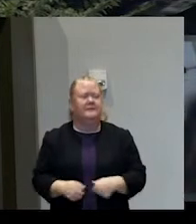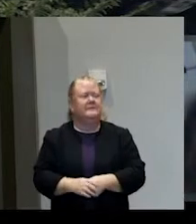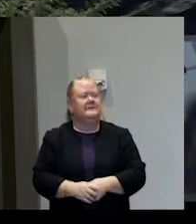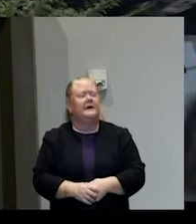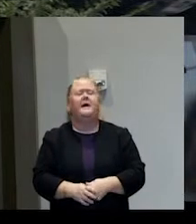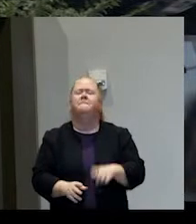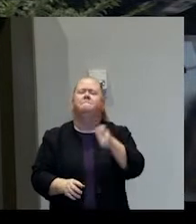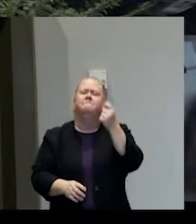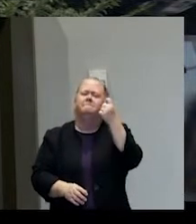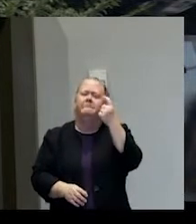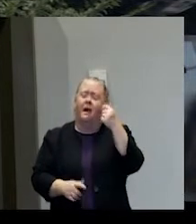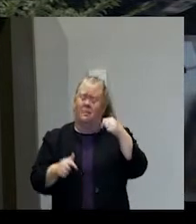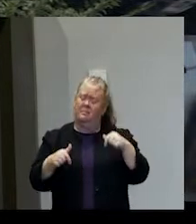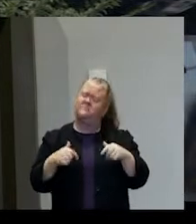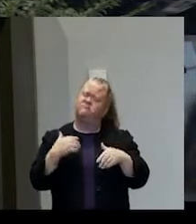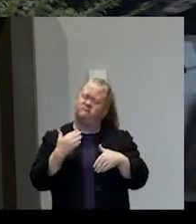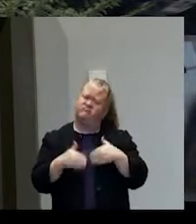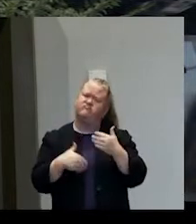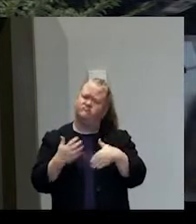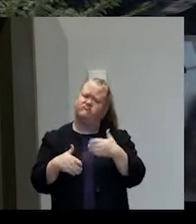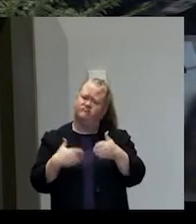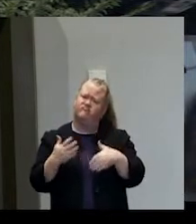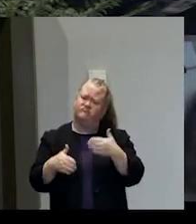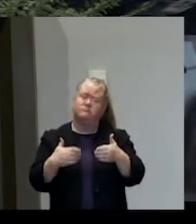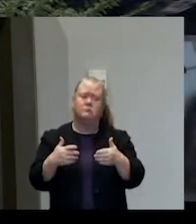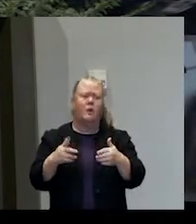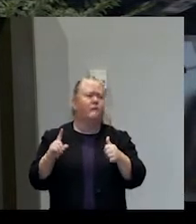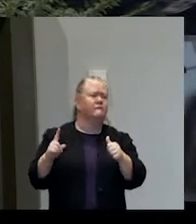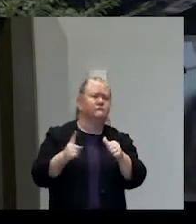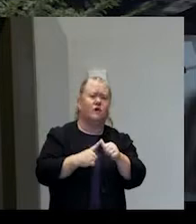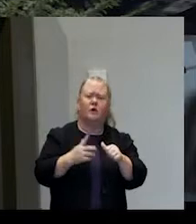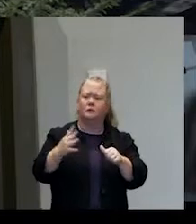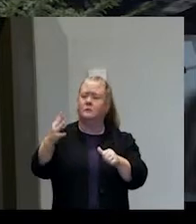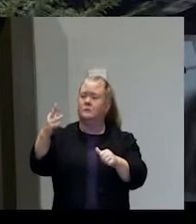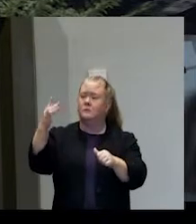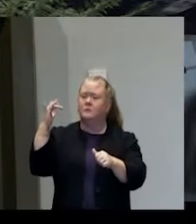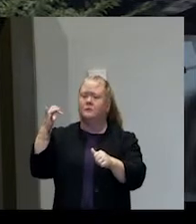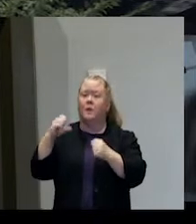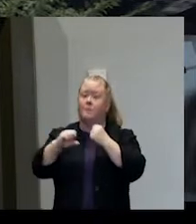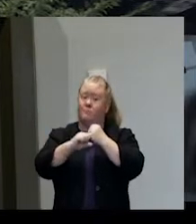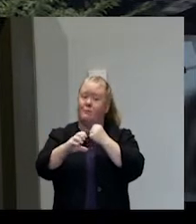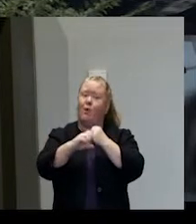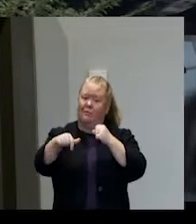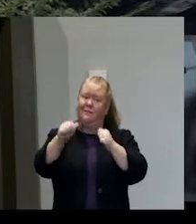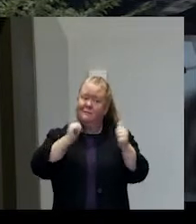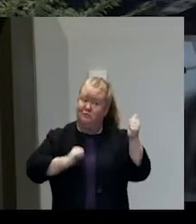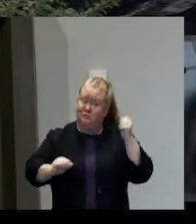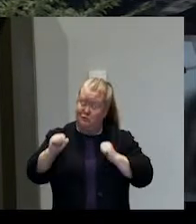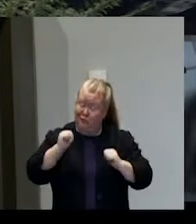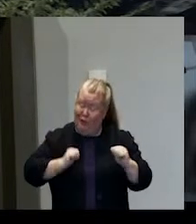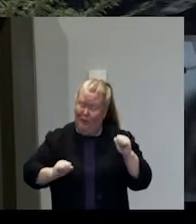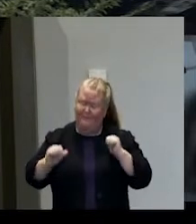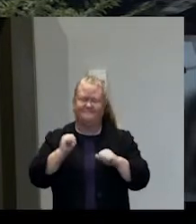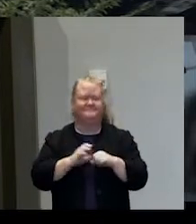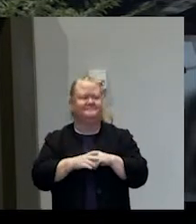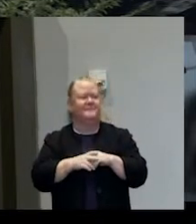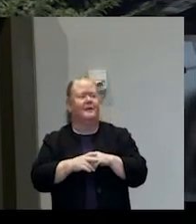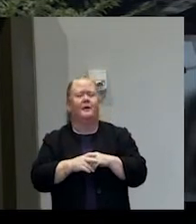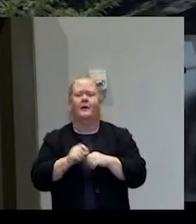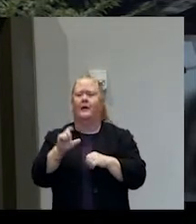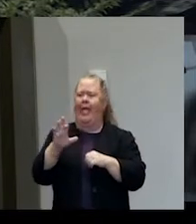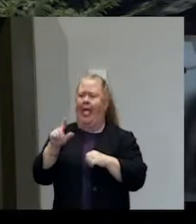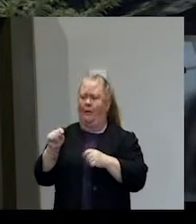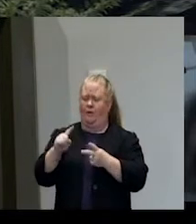But after doing this for a bit, and doing this especially when we first started doing, promoting the show, and you and Albert and I